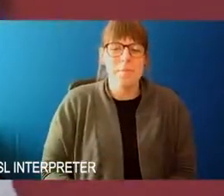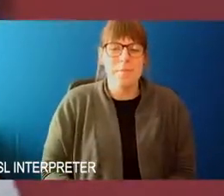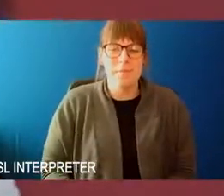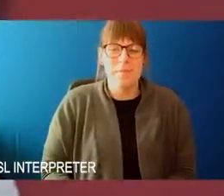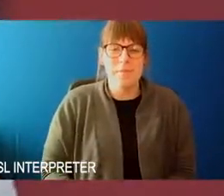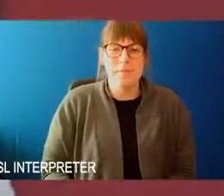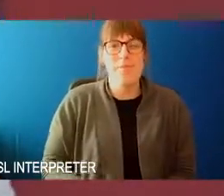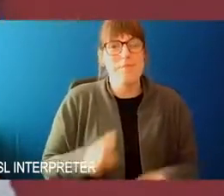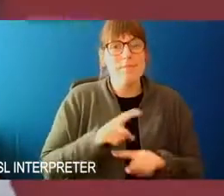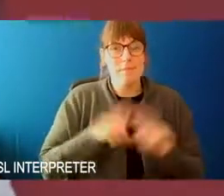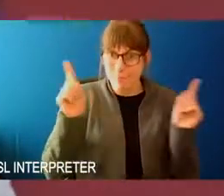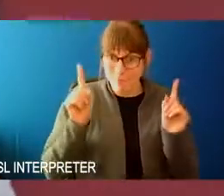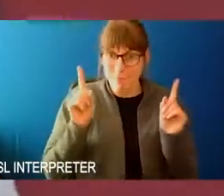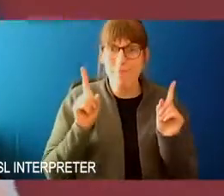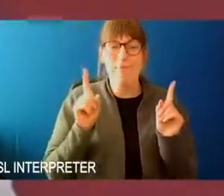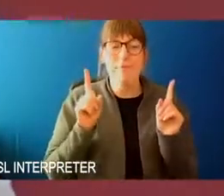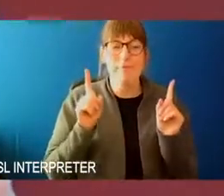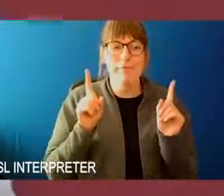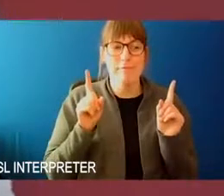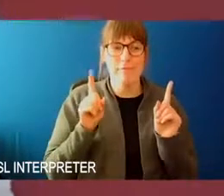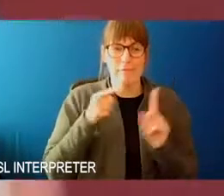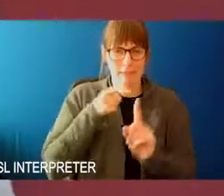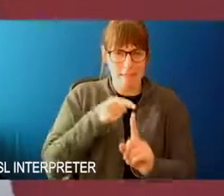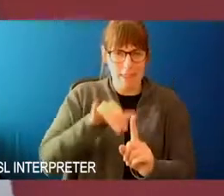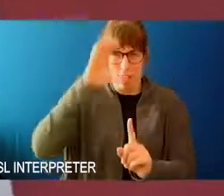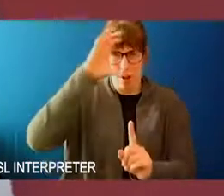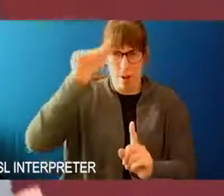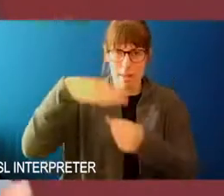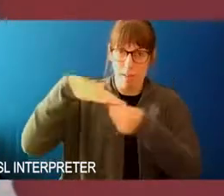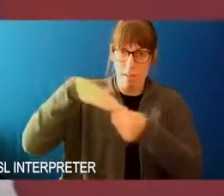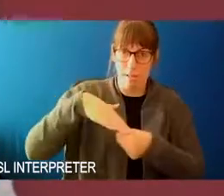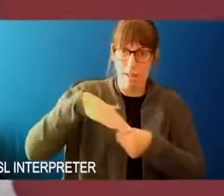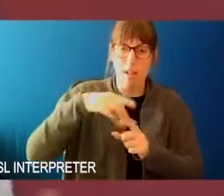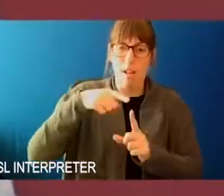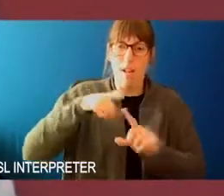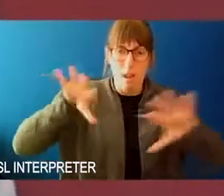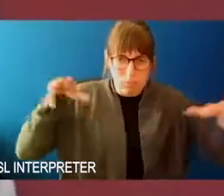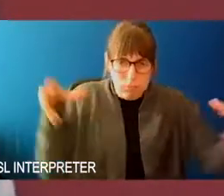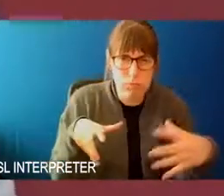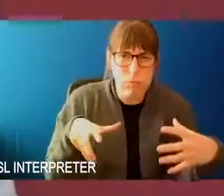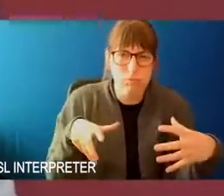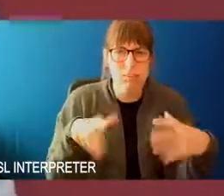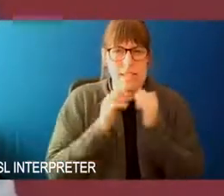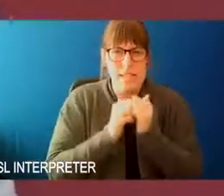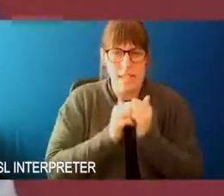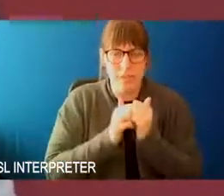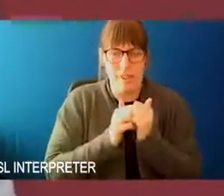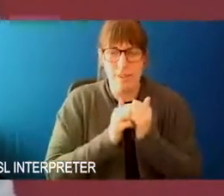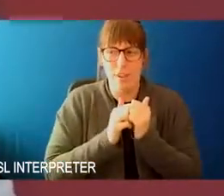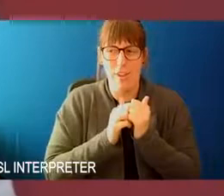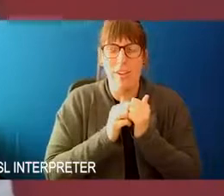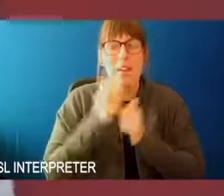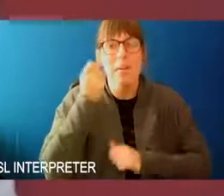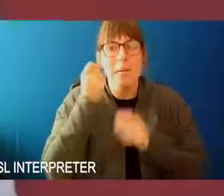time. But the ability to rally around a concept,